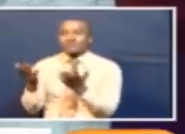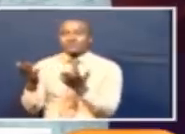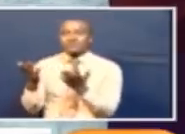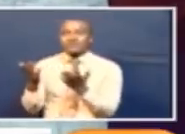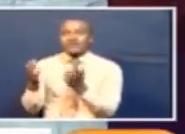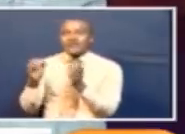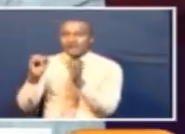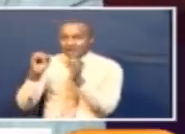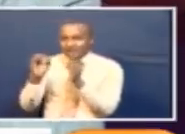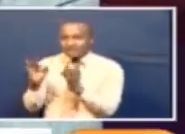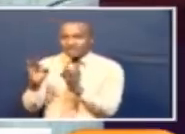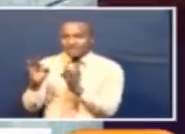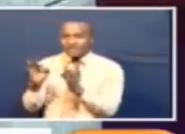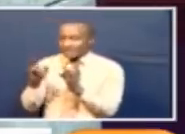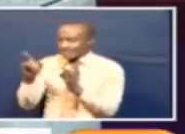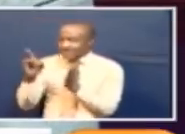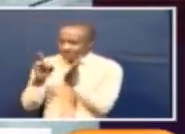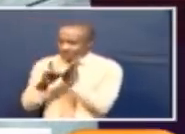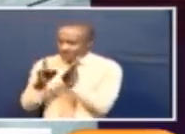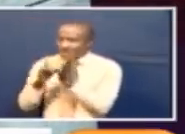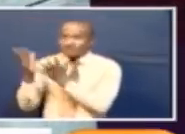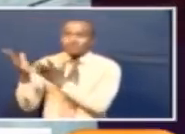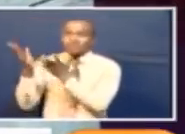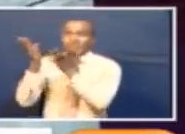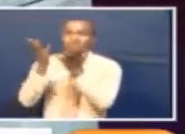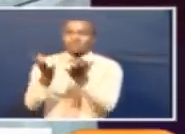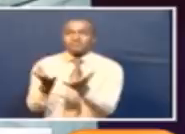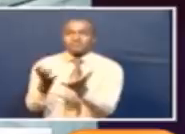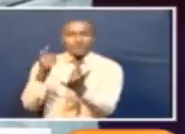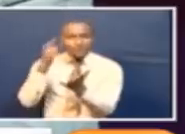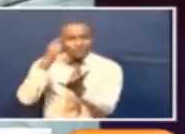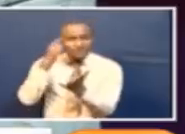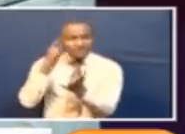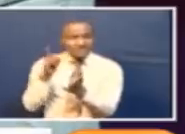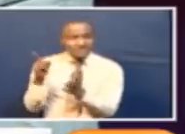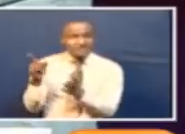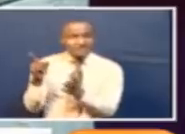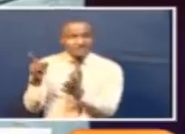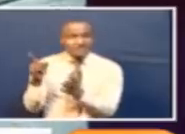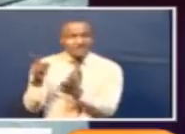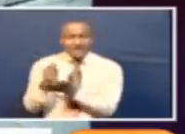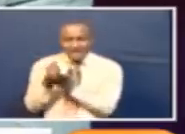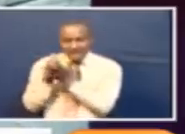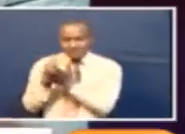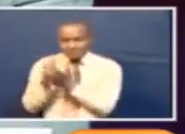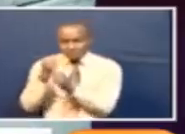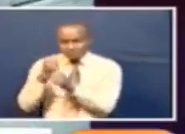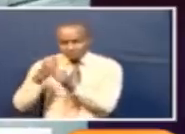the caliber of doctor that they are bringing, do you think that doctor is going to do dialysis?